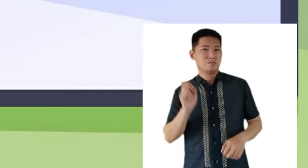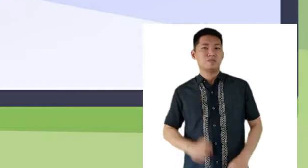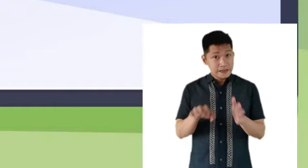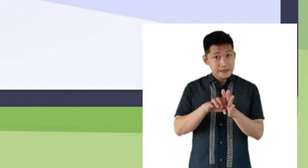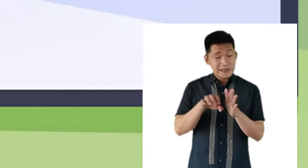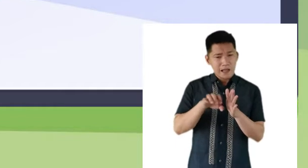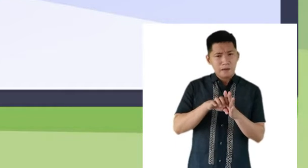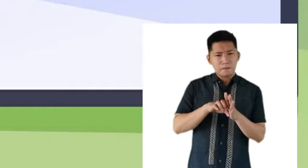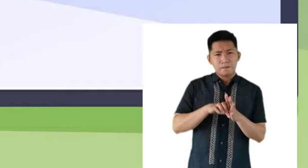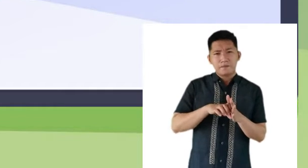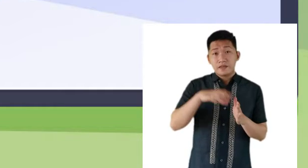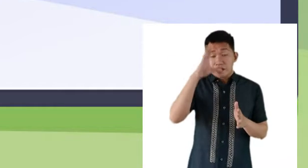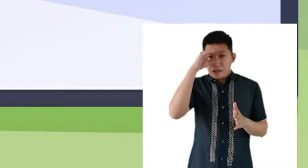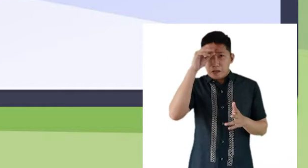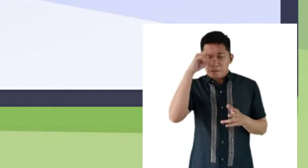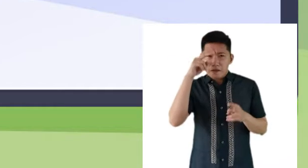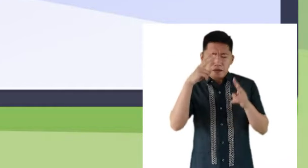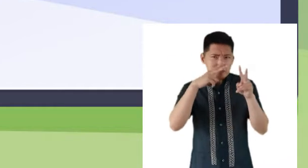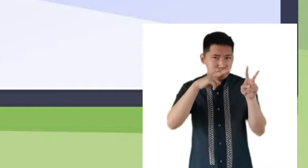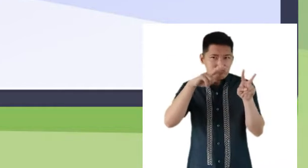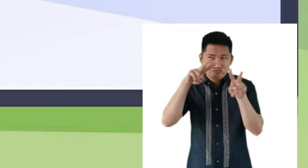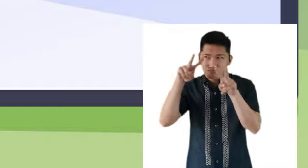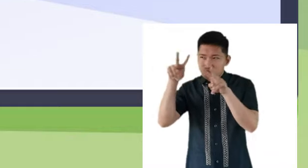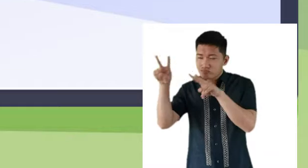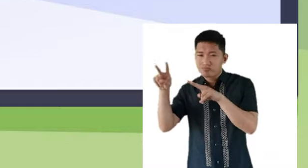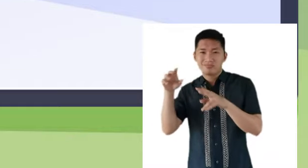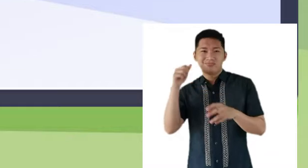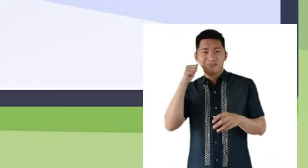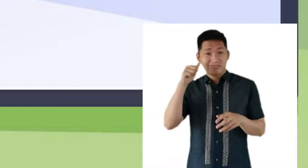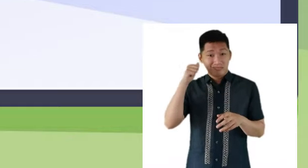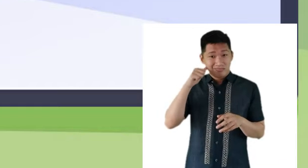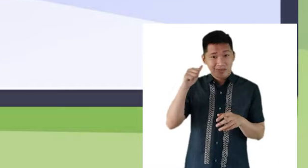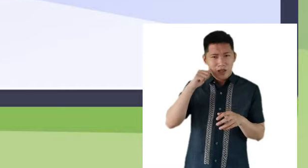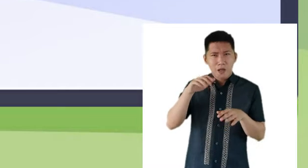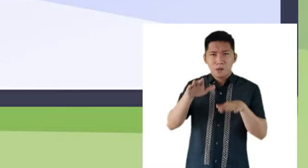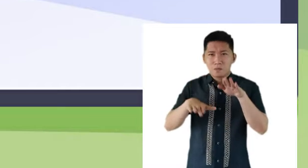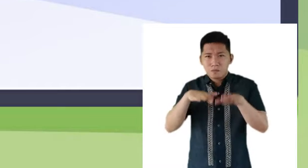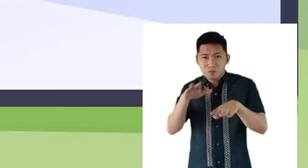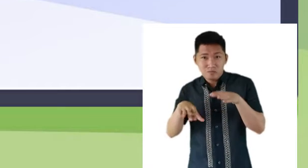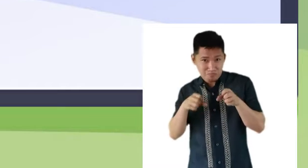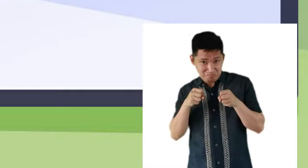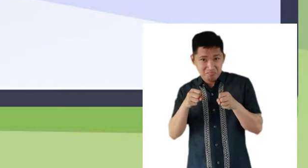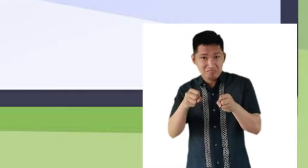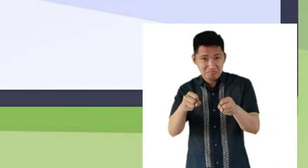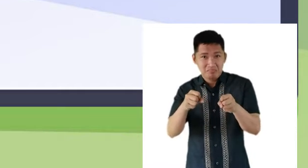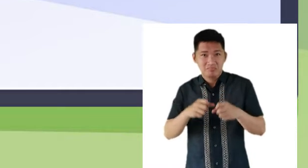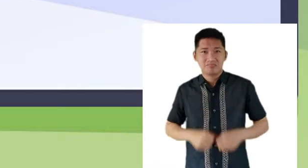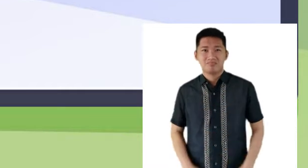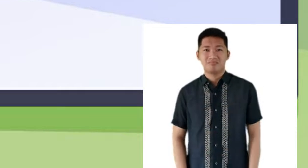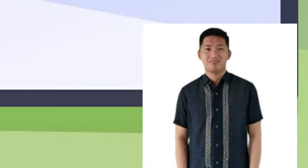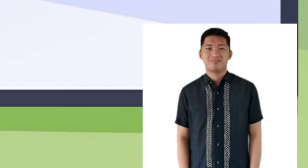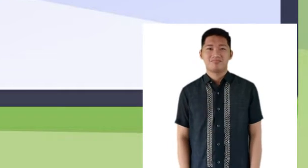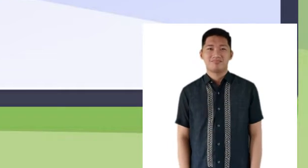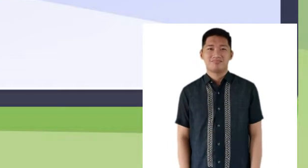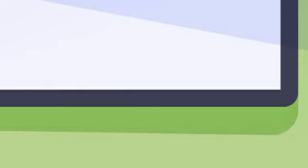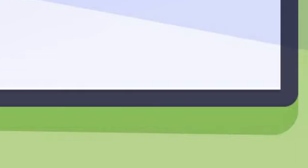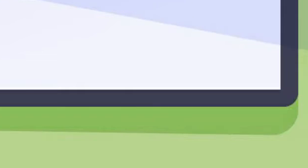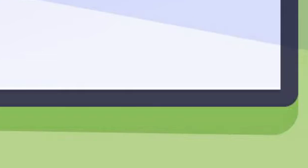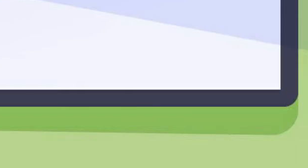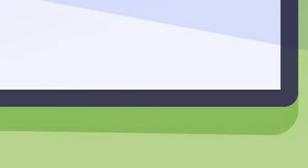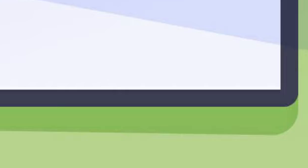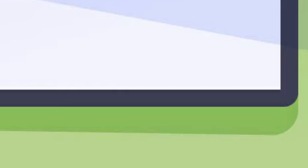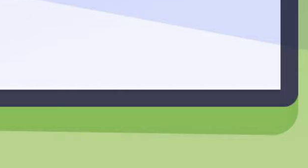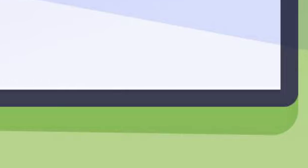Example: the man stared at the woman walking down the street. The word